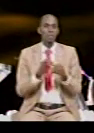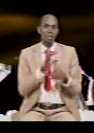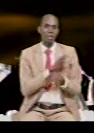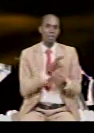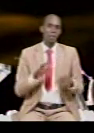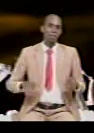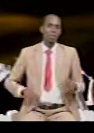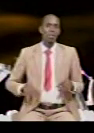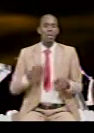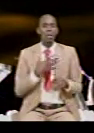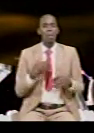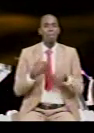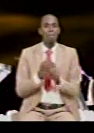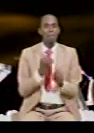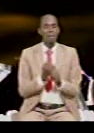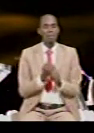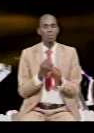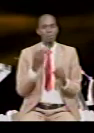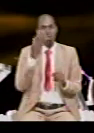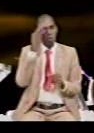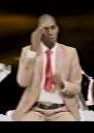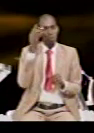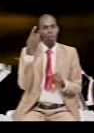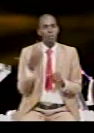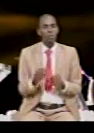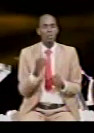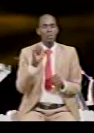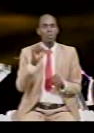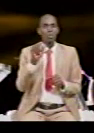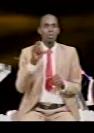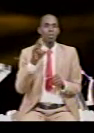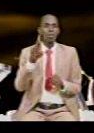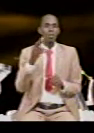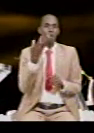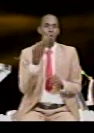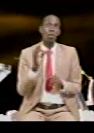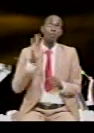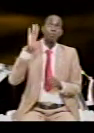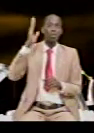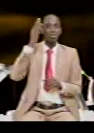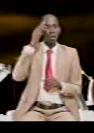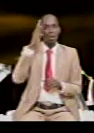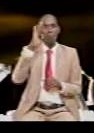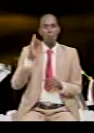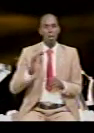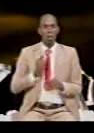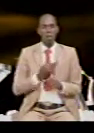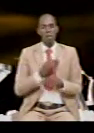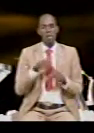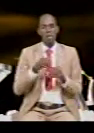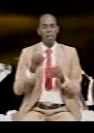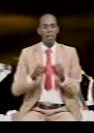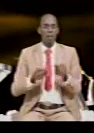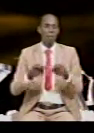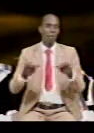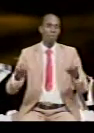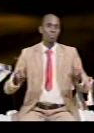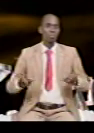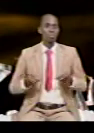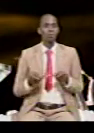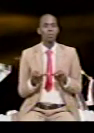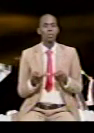in Christ, and maketh manifest the savour of his knowledge by us in every place. To